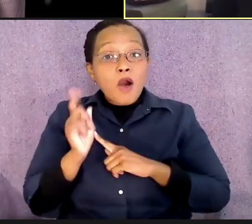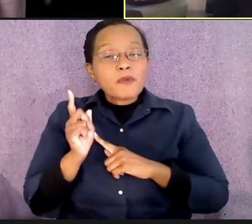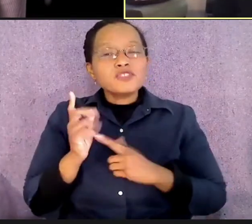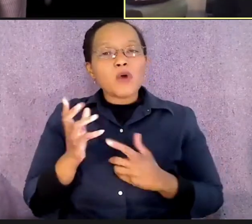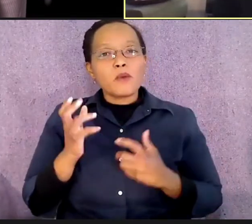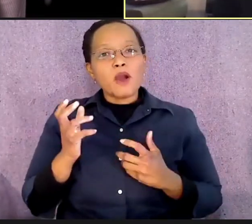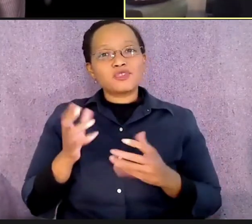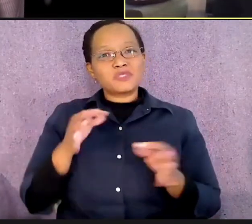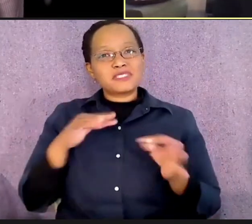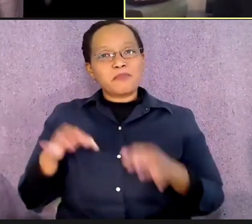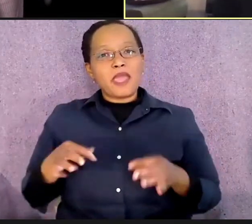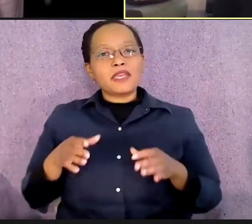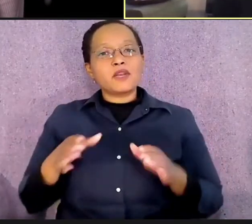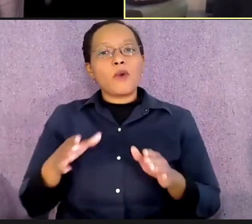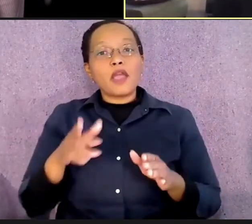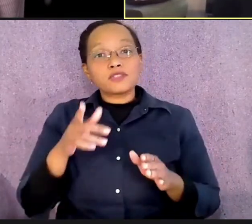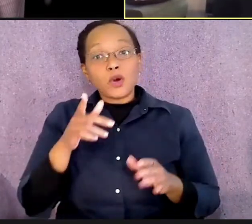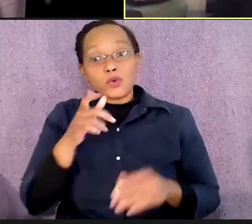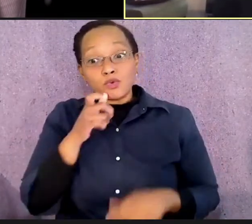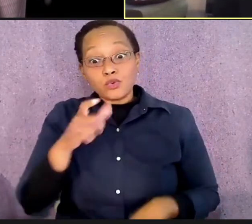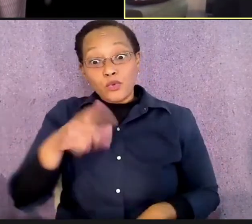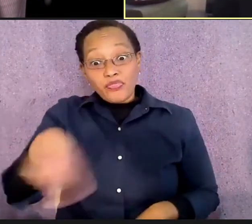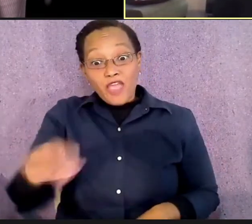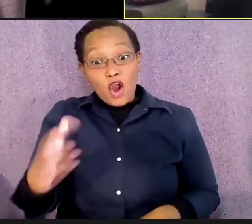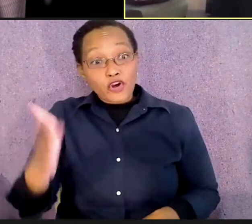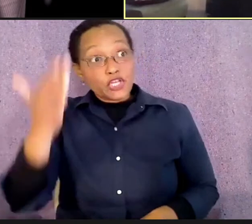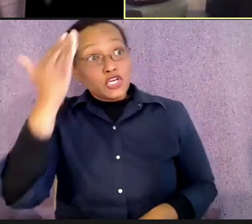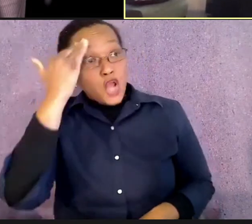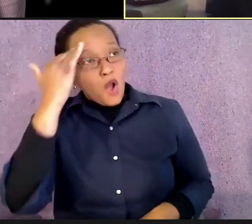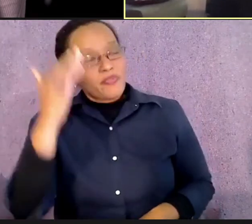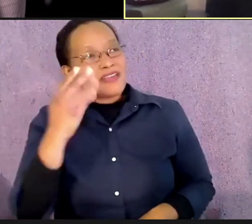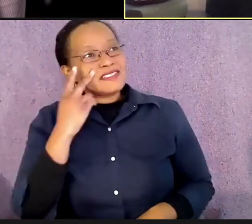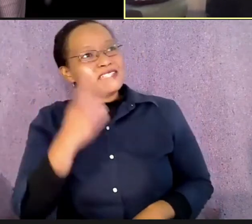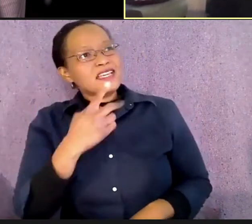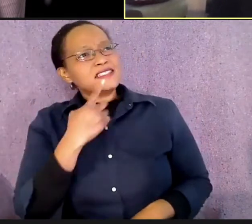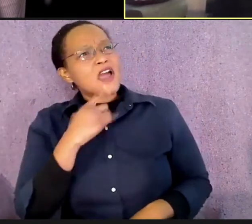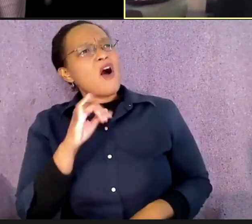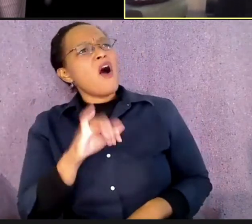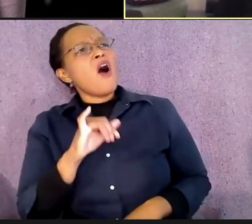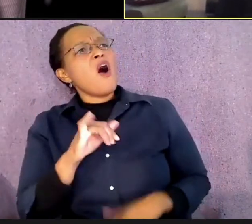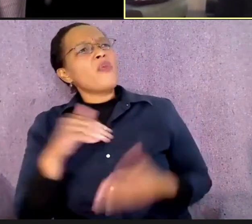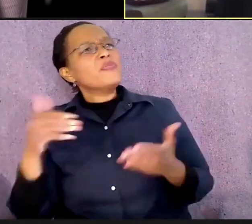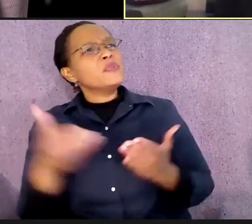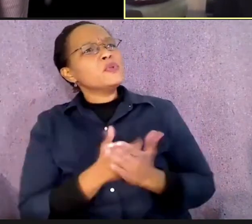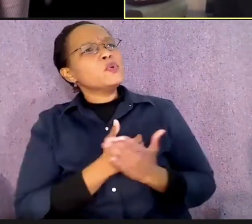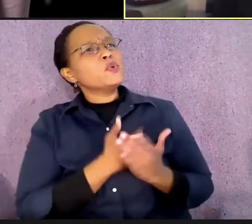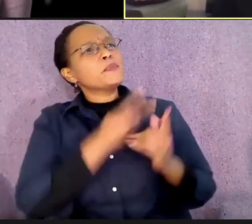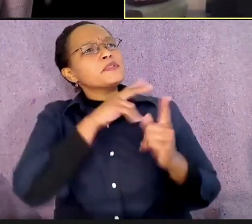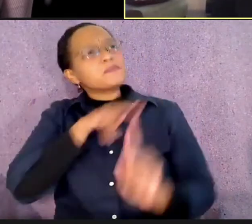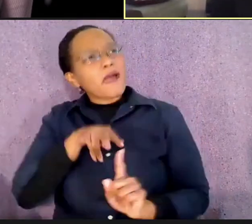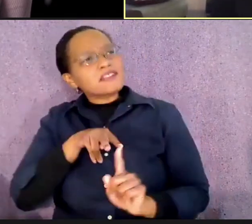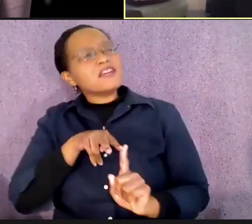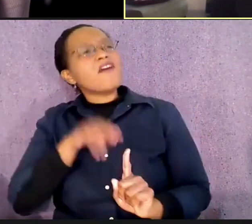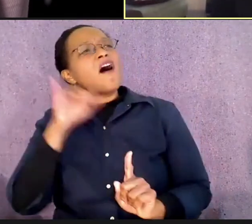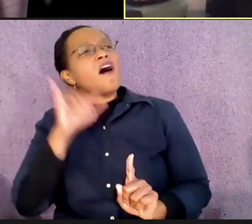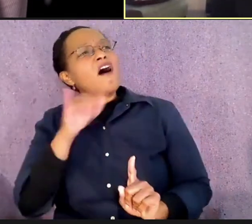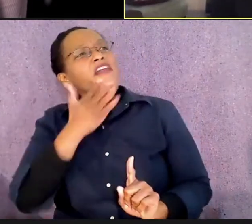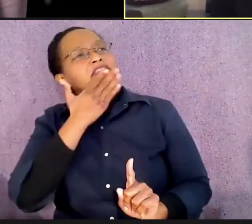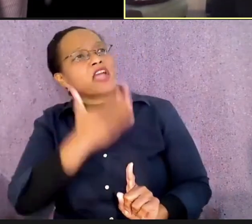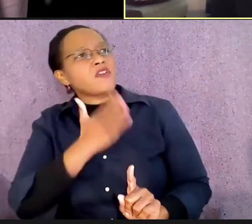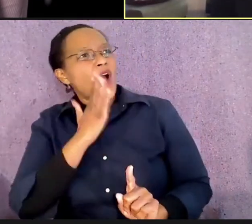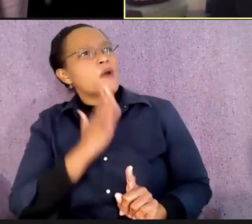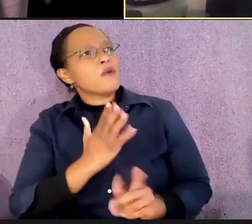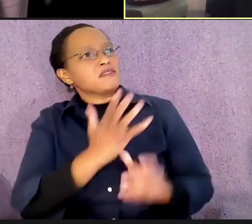go, oh, I've never seen it presented this way. Thank you. I'm going to take that and use that. So I feel like it's in some ways